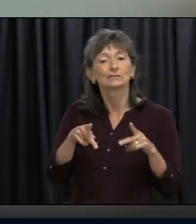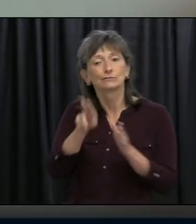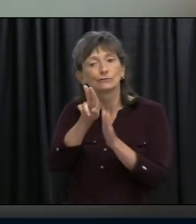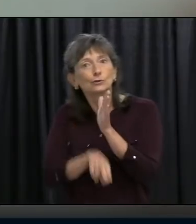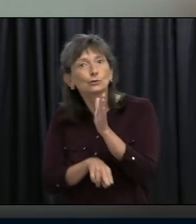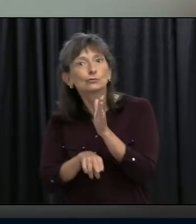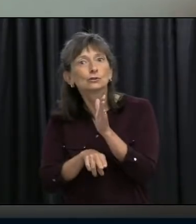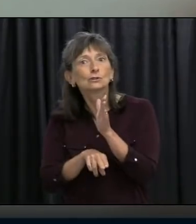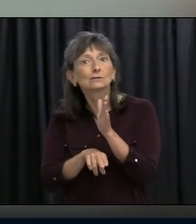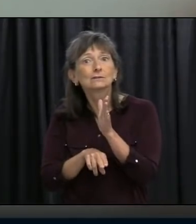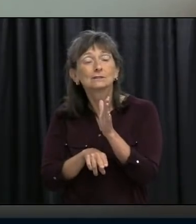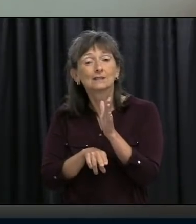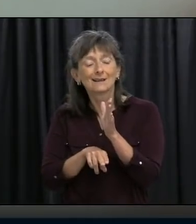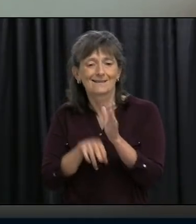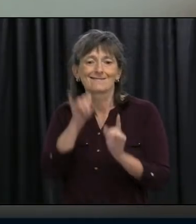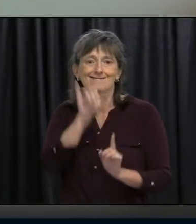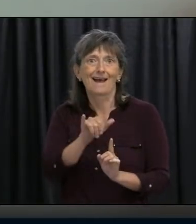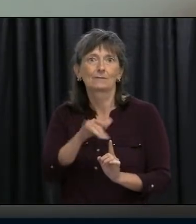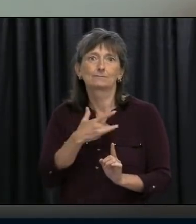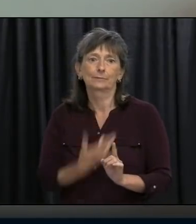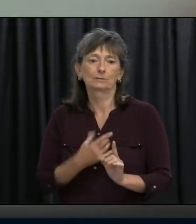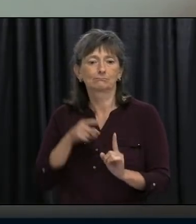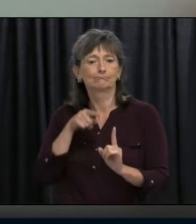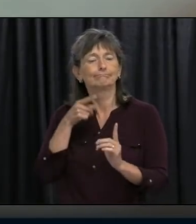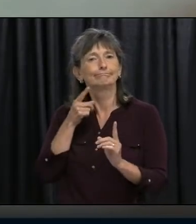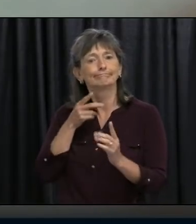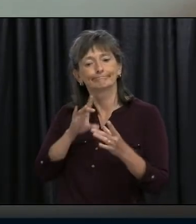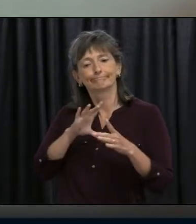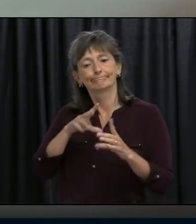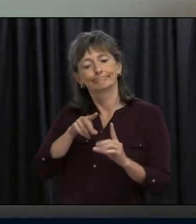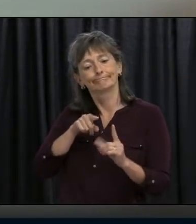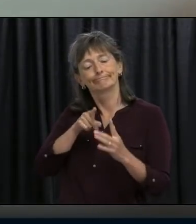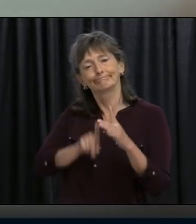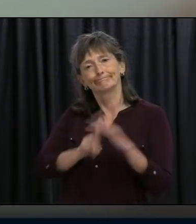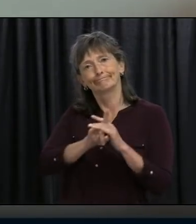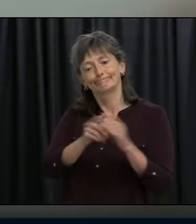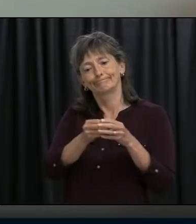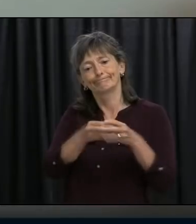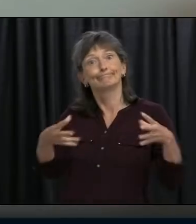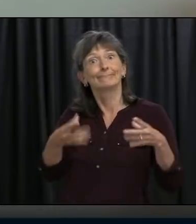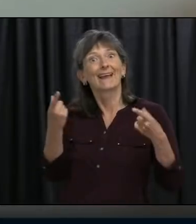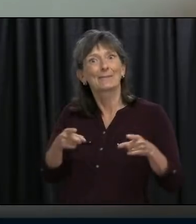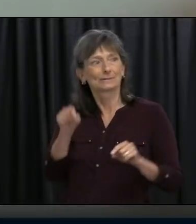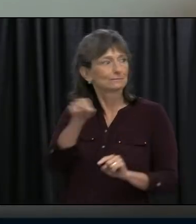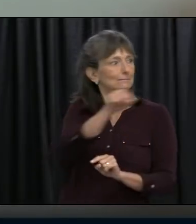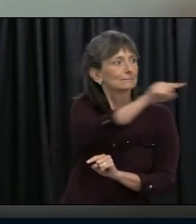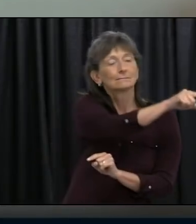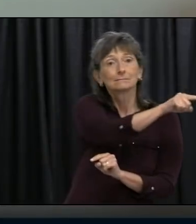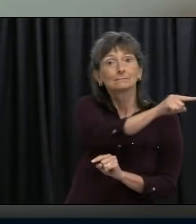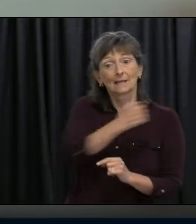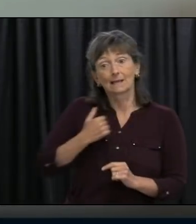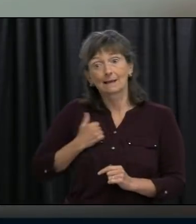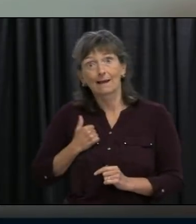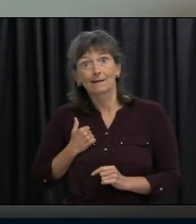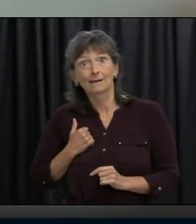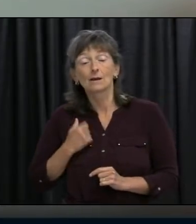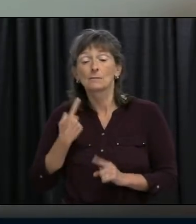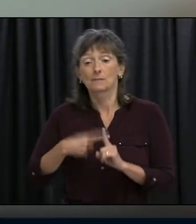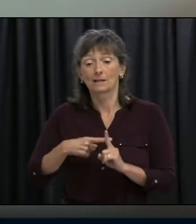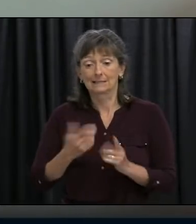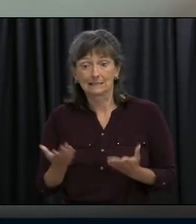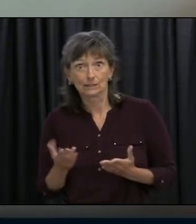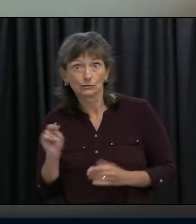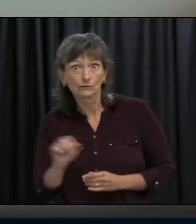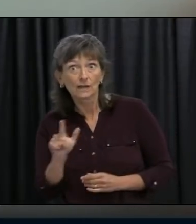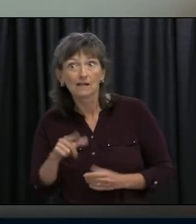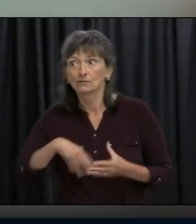gatherings accounted for approximately 10% of outbreak clusters. And we continue to see such outbreaks, both in Canada and elsewhere